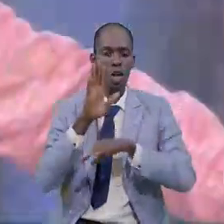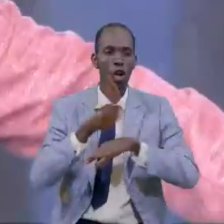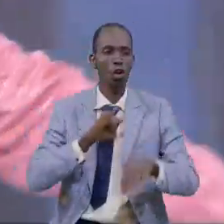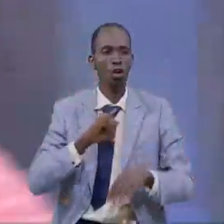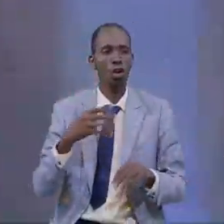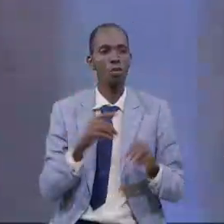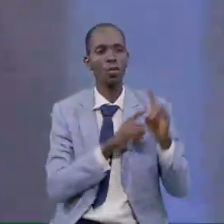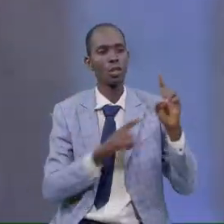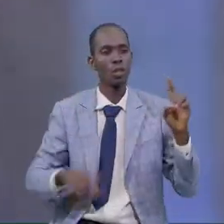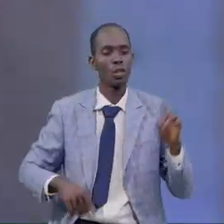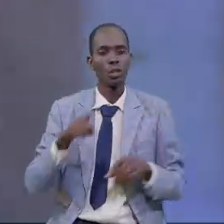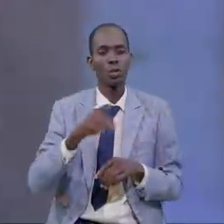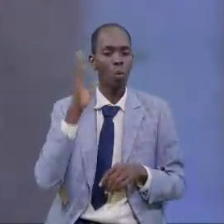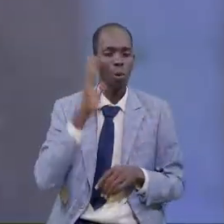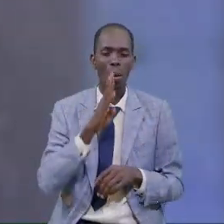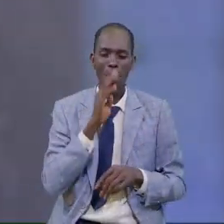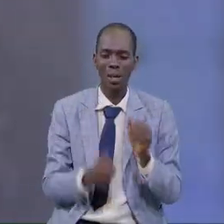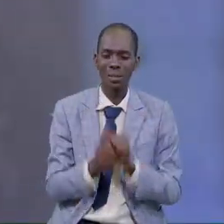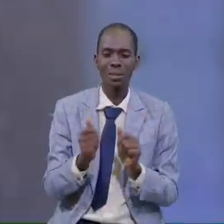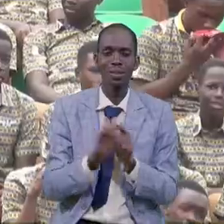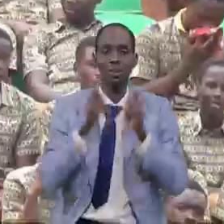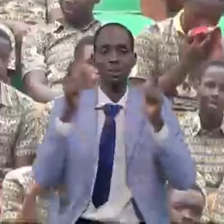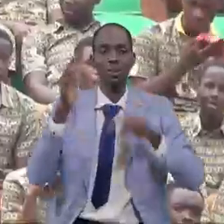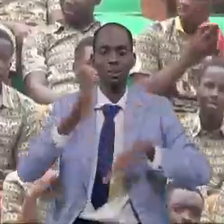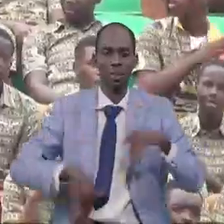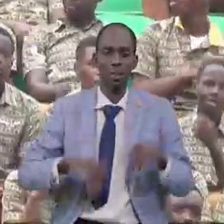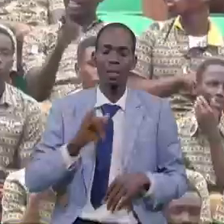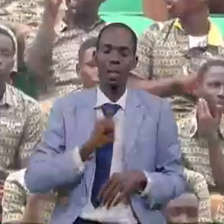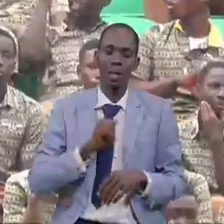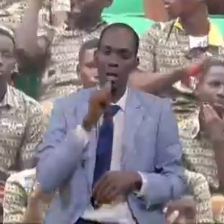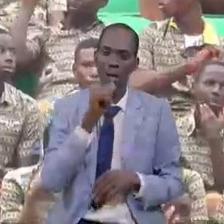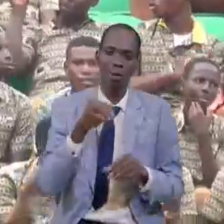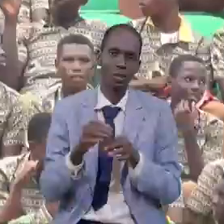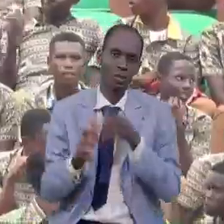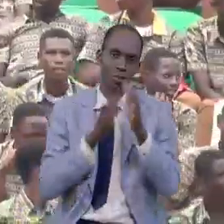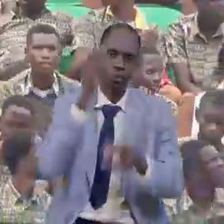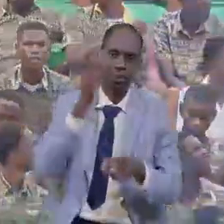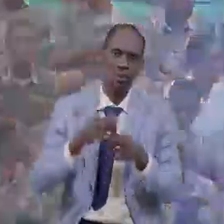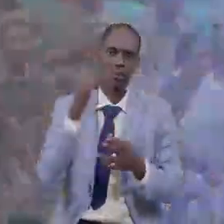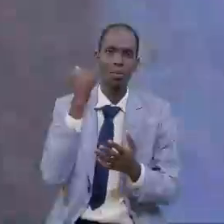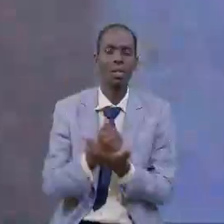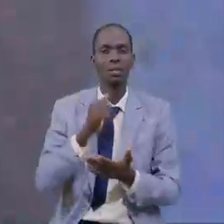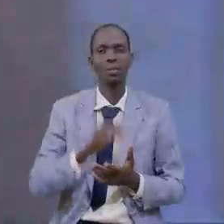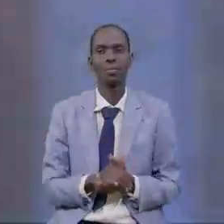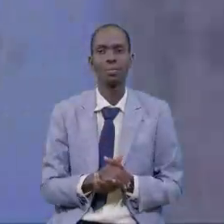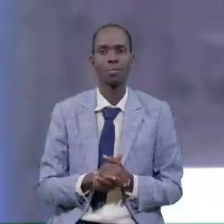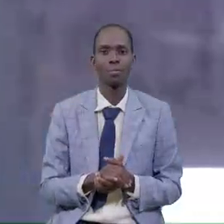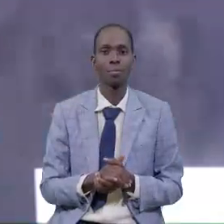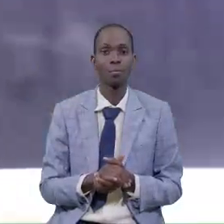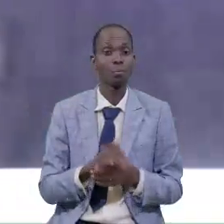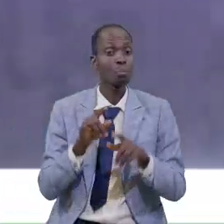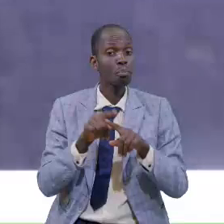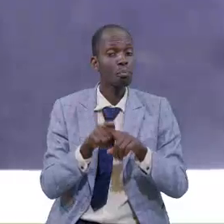greater than I am in Jesus' name. But he must save you